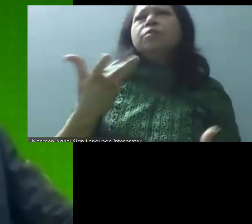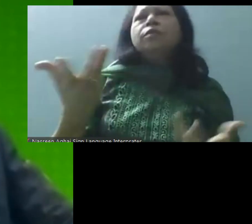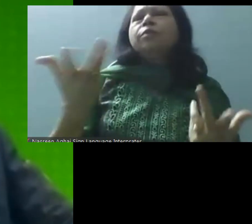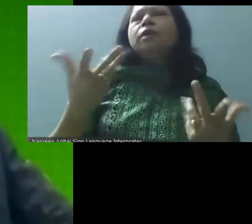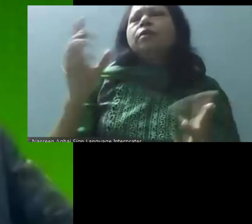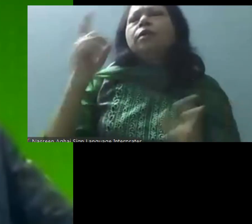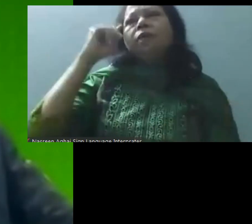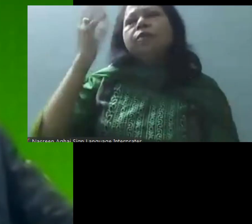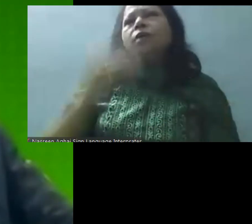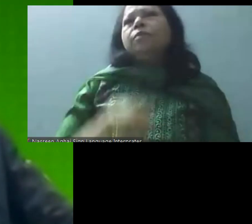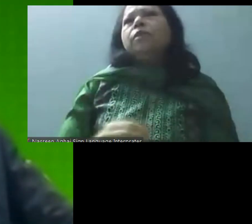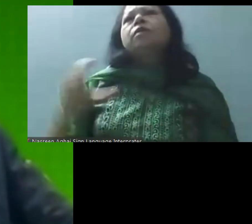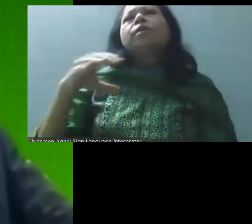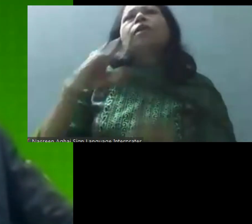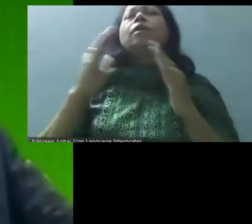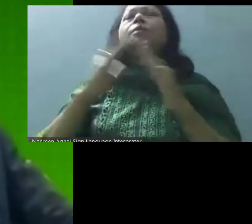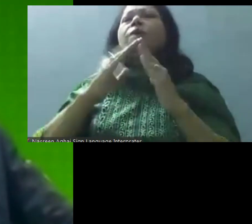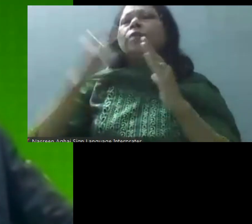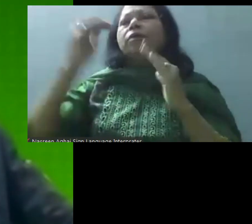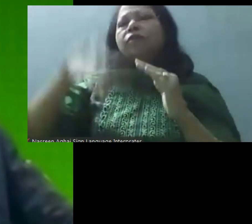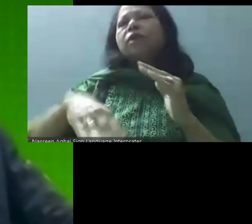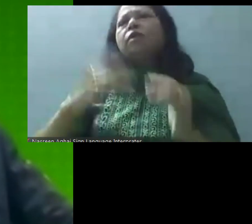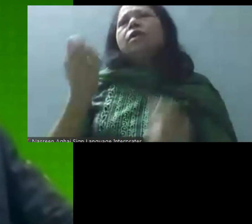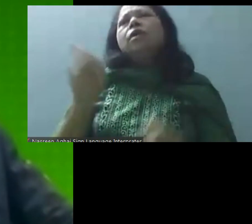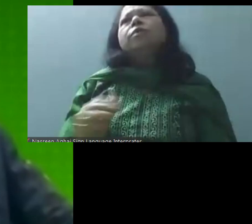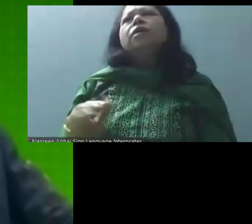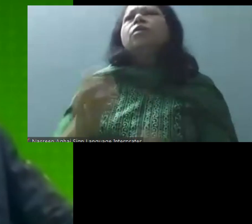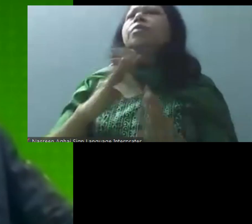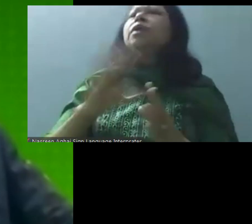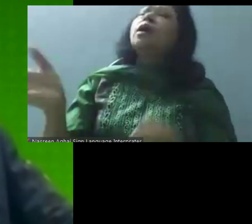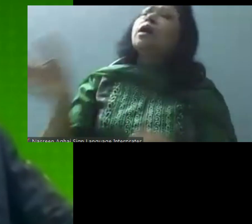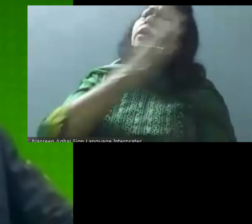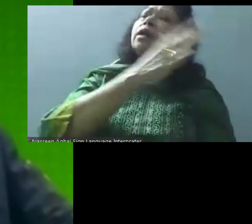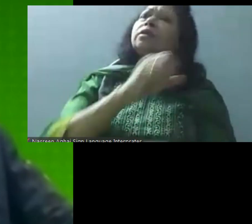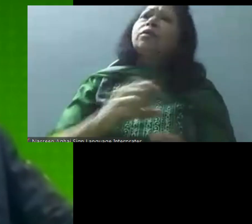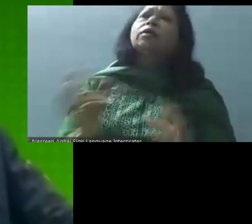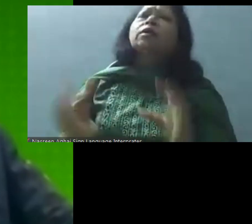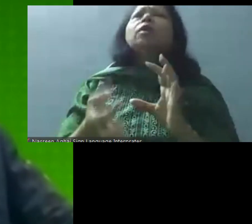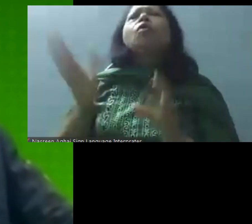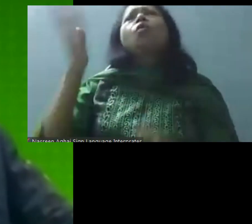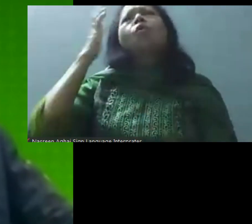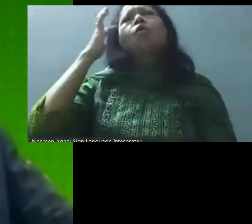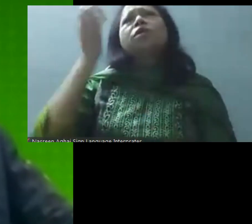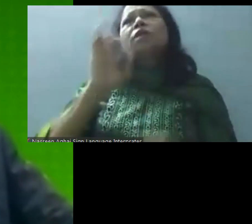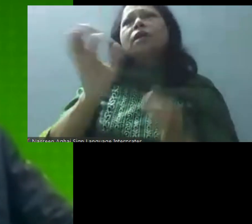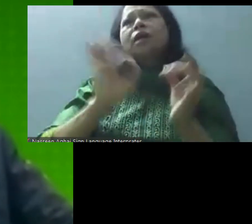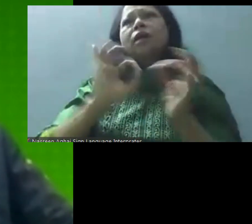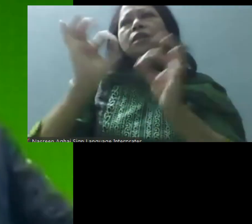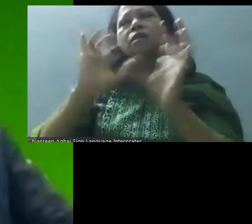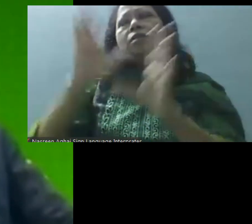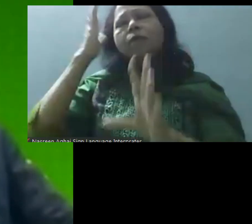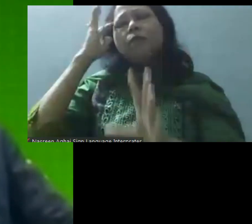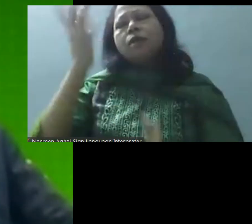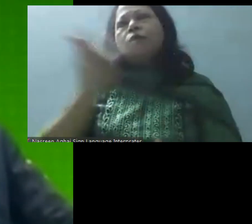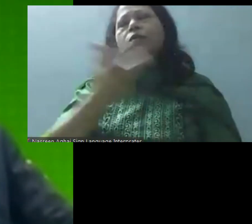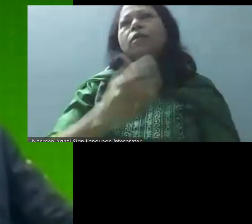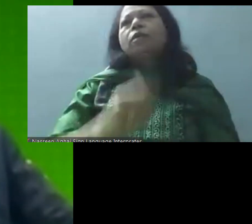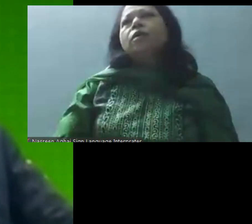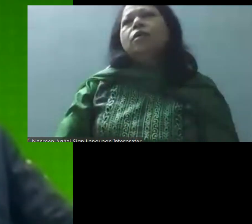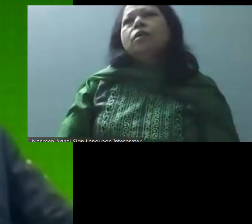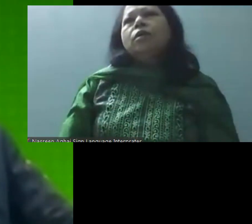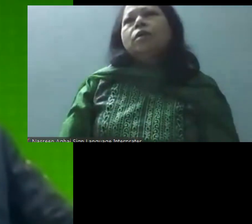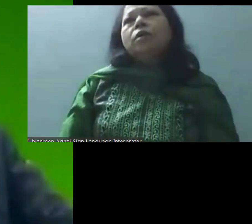their homes. So they had to have some makeshift arrangements, and that was a bit of a toll on them.